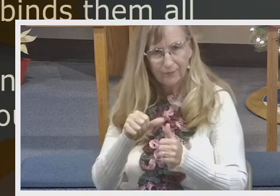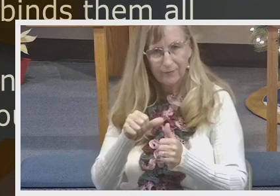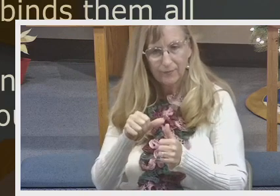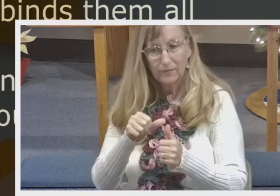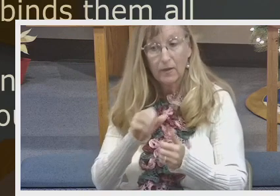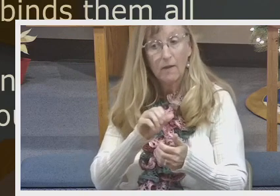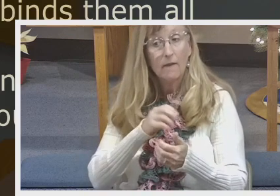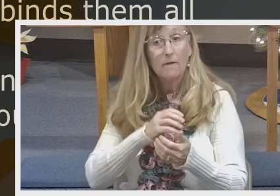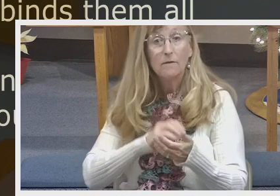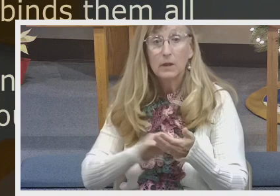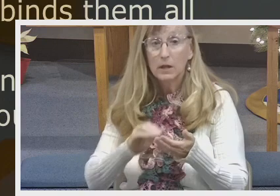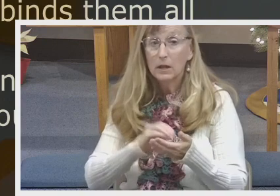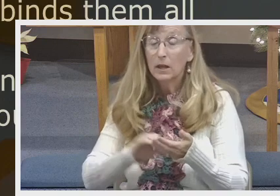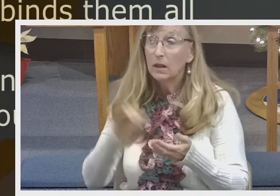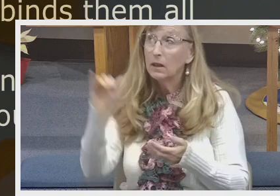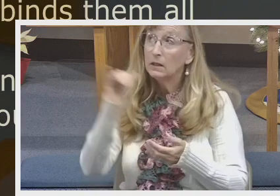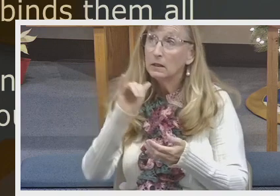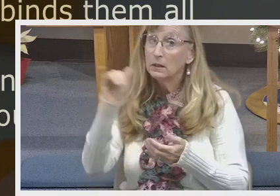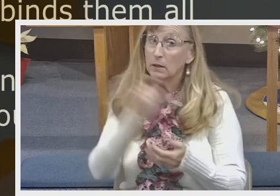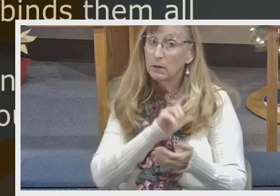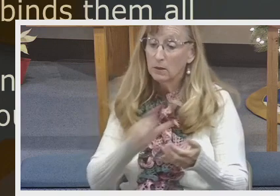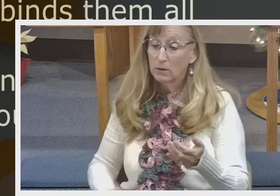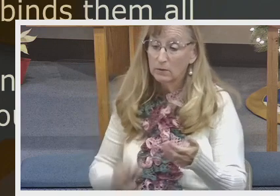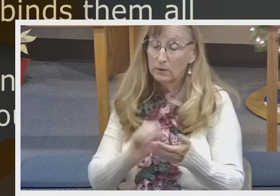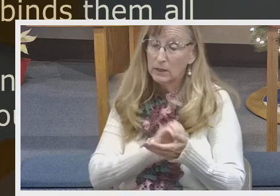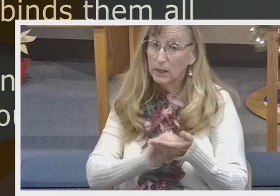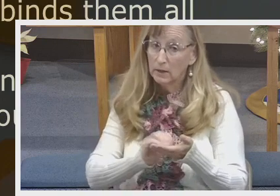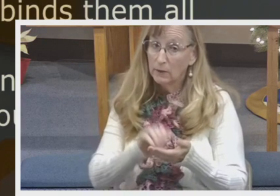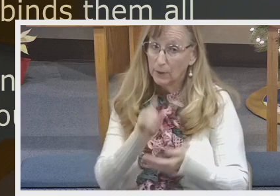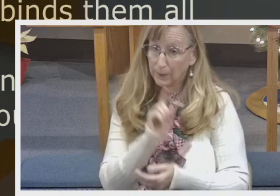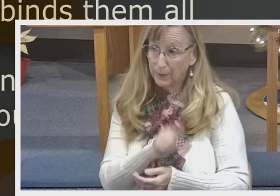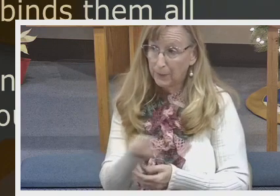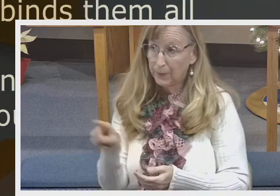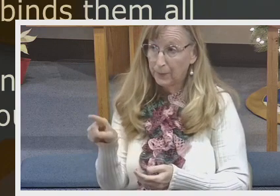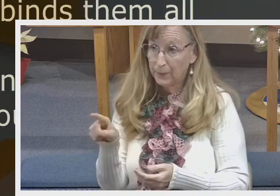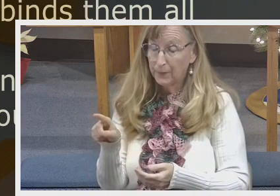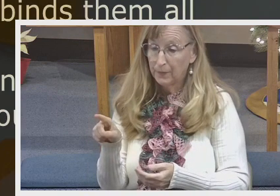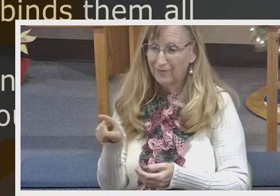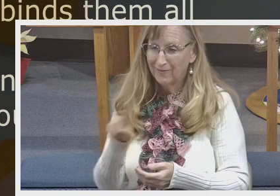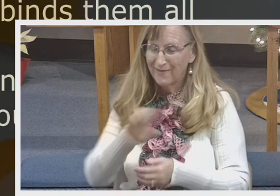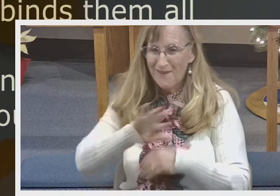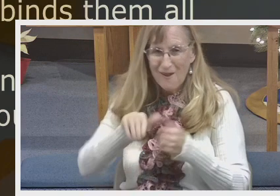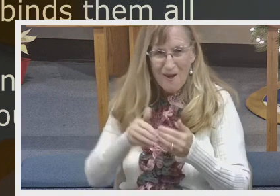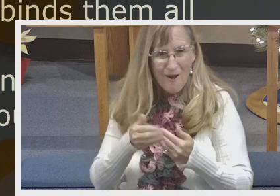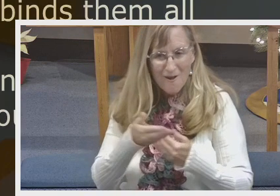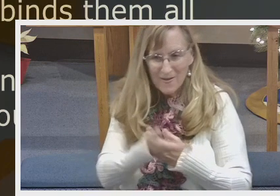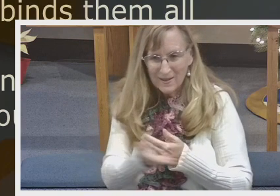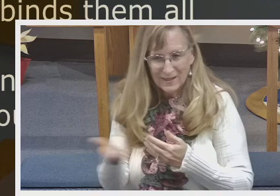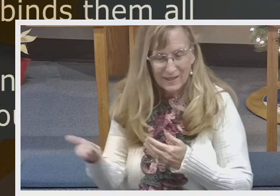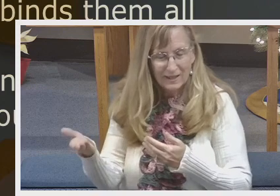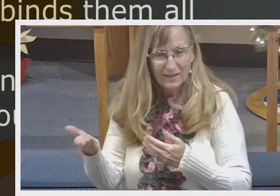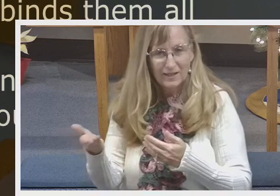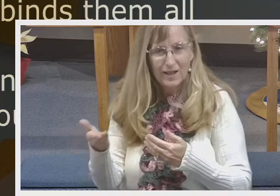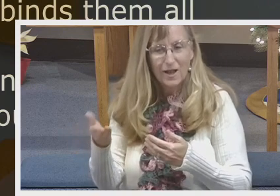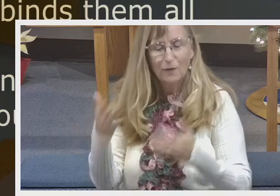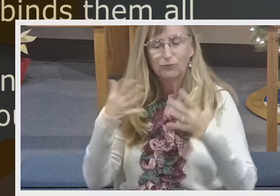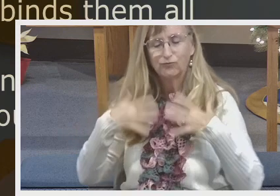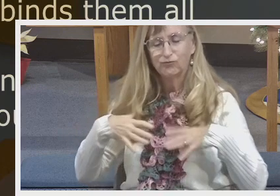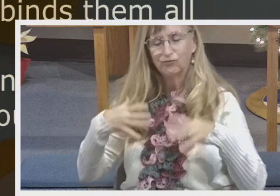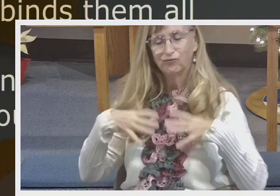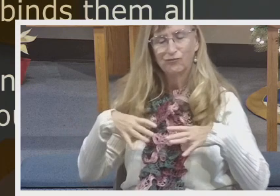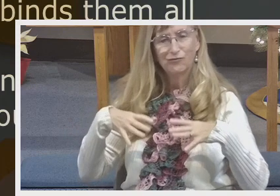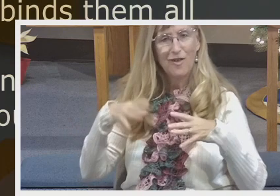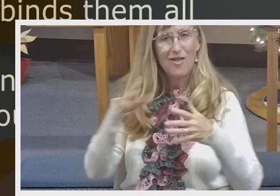Forgive as the Lord forgave you. And of all these virtues, put on love, which binds